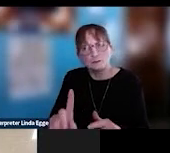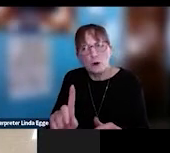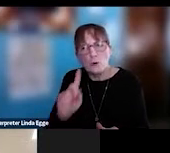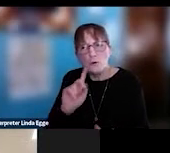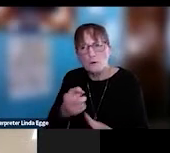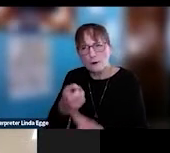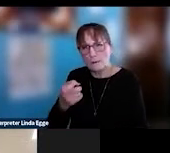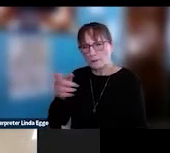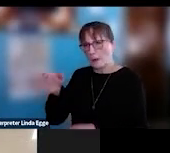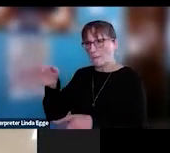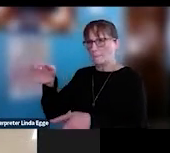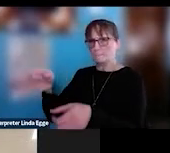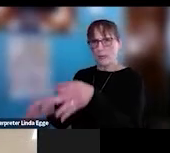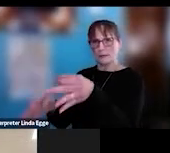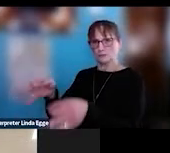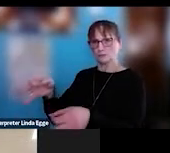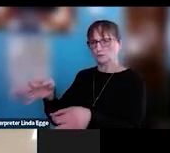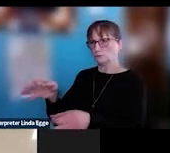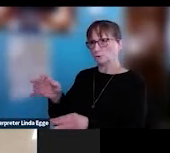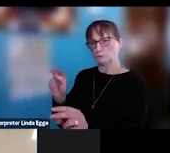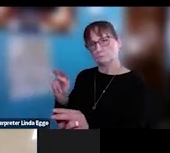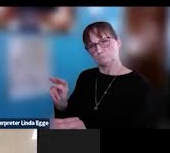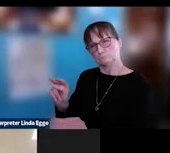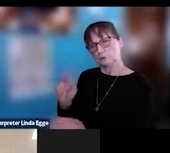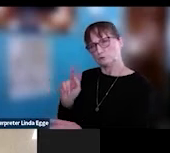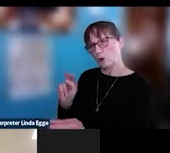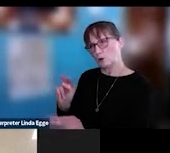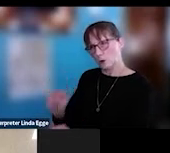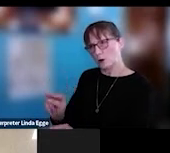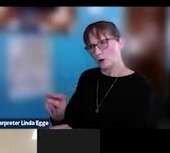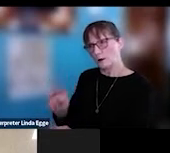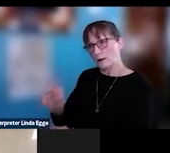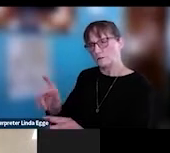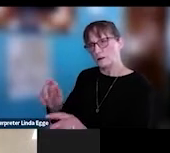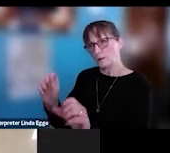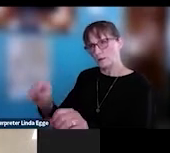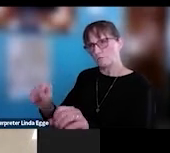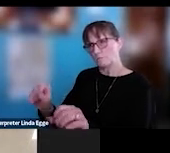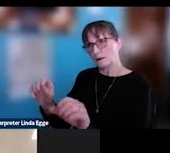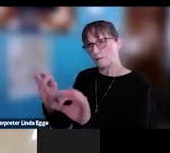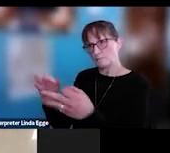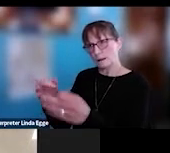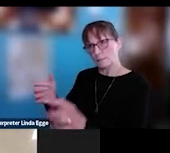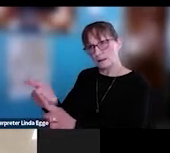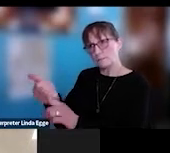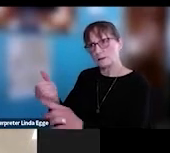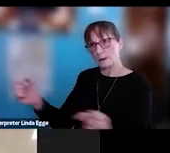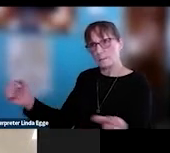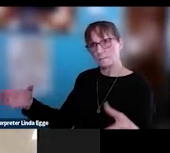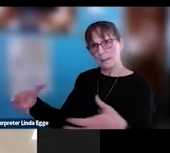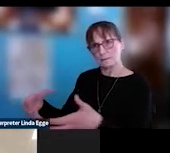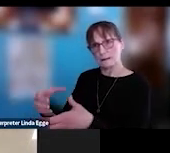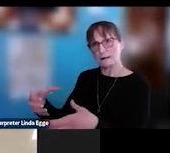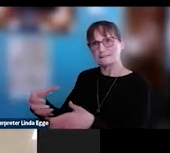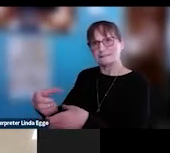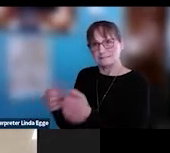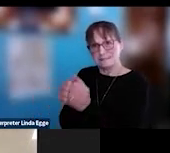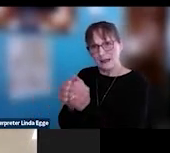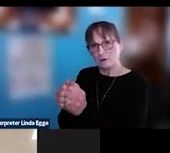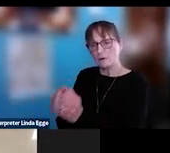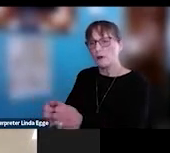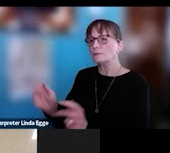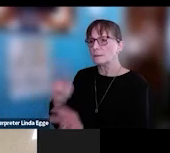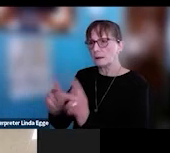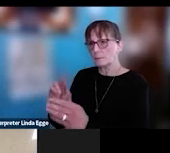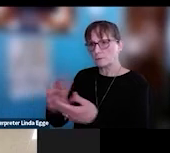bench, trying to put things forth that enabled families to come back together, that enabled people to get